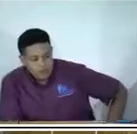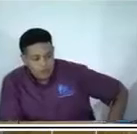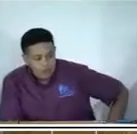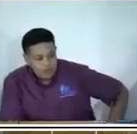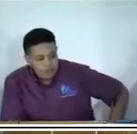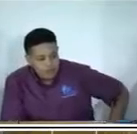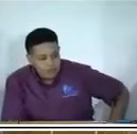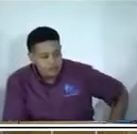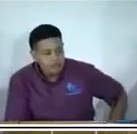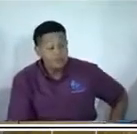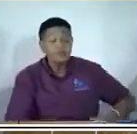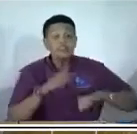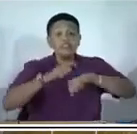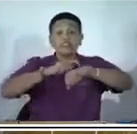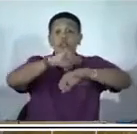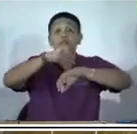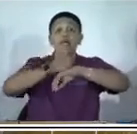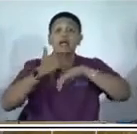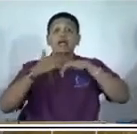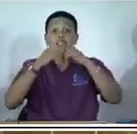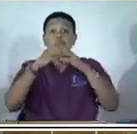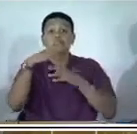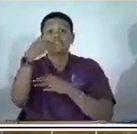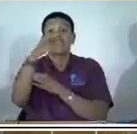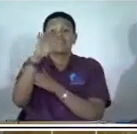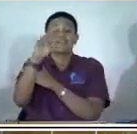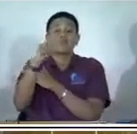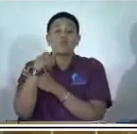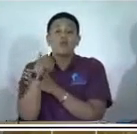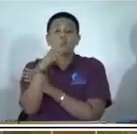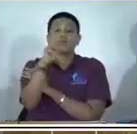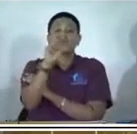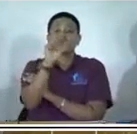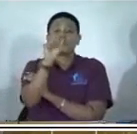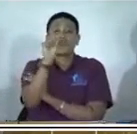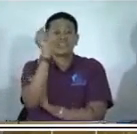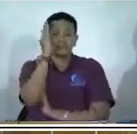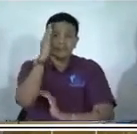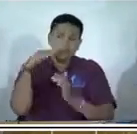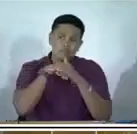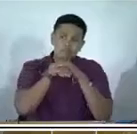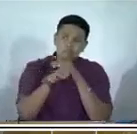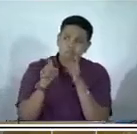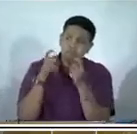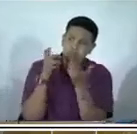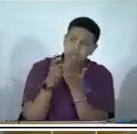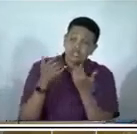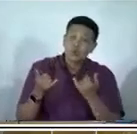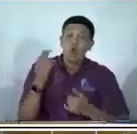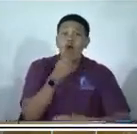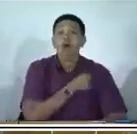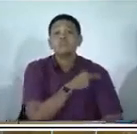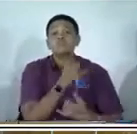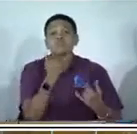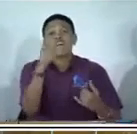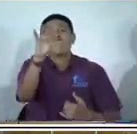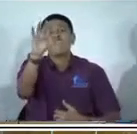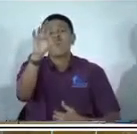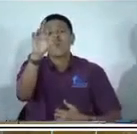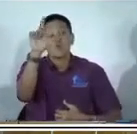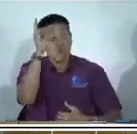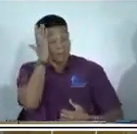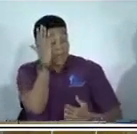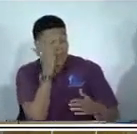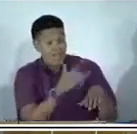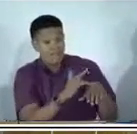At the time of its establishment in 1952, it had a 220-bed capacity. The hospital now has 431 beds. However,